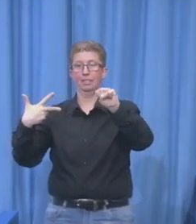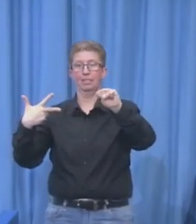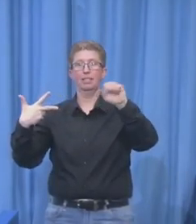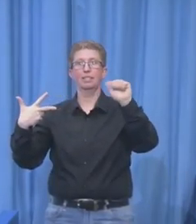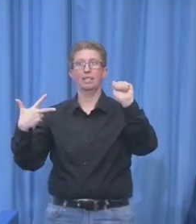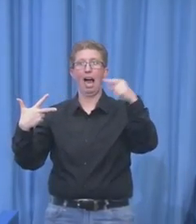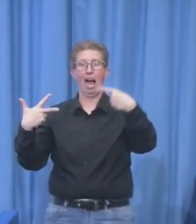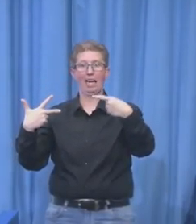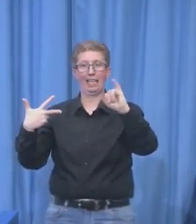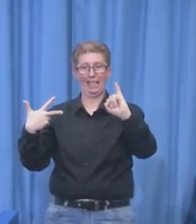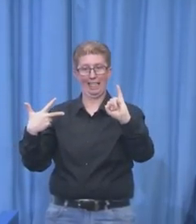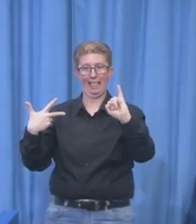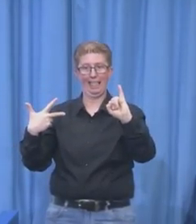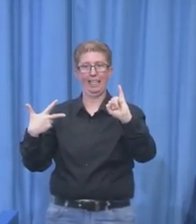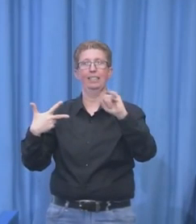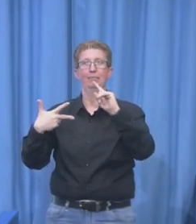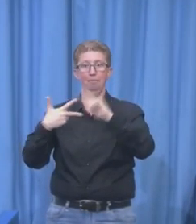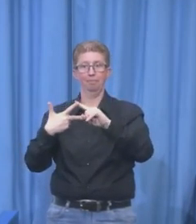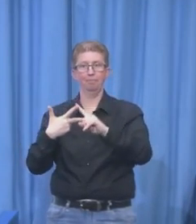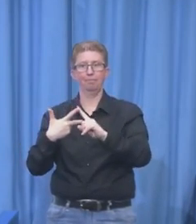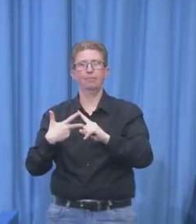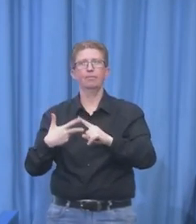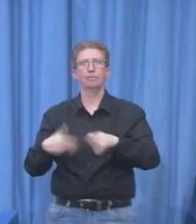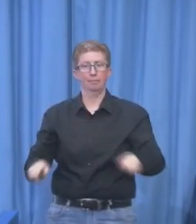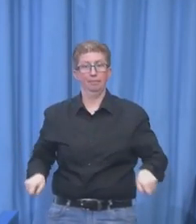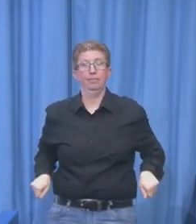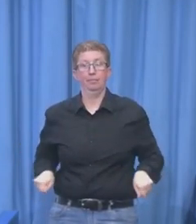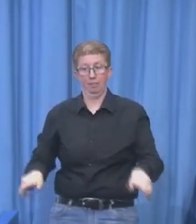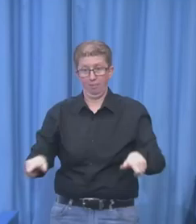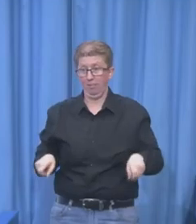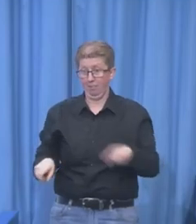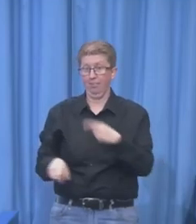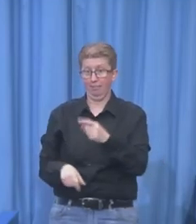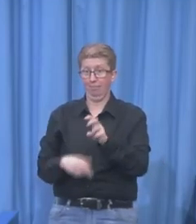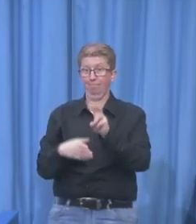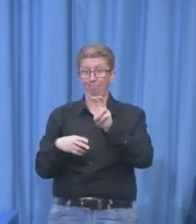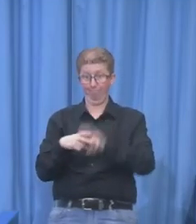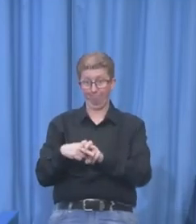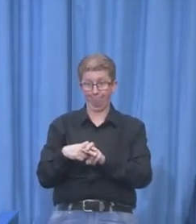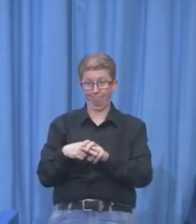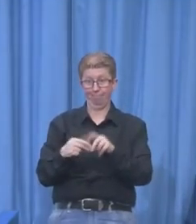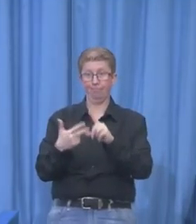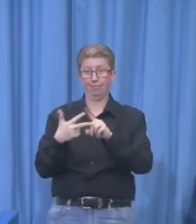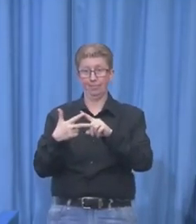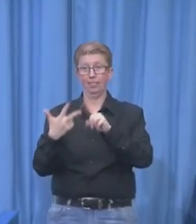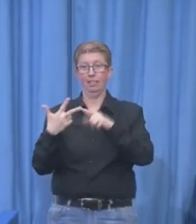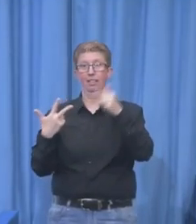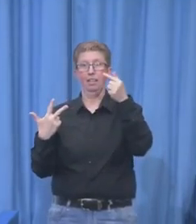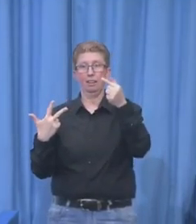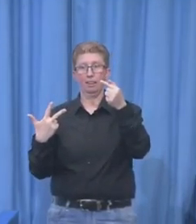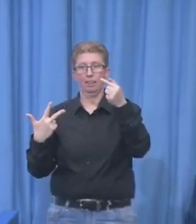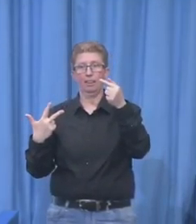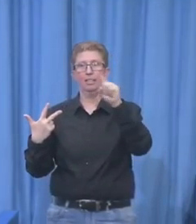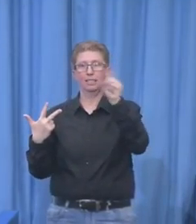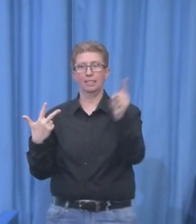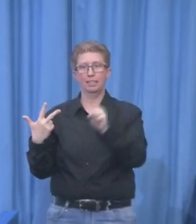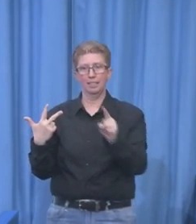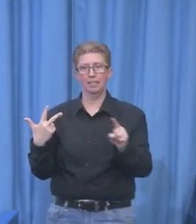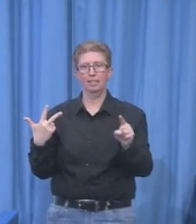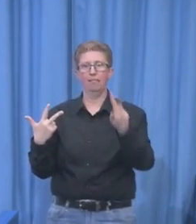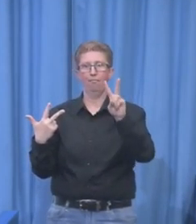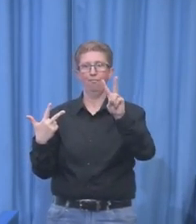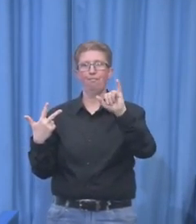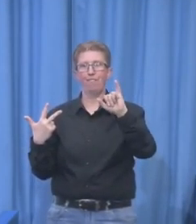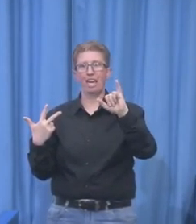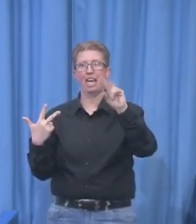social media work in the foundation. And Svika, he's another intern, they're all students. He's now starting